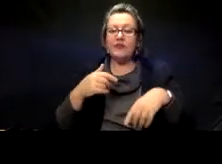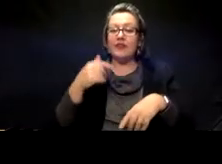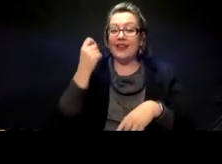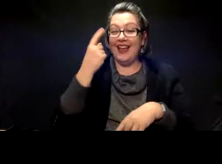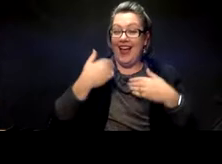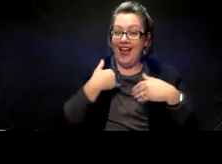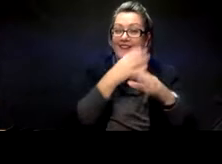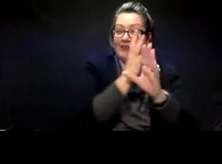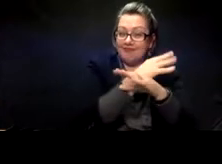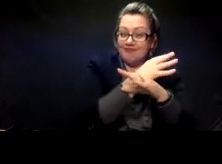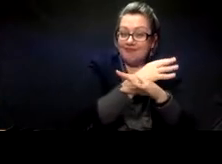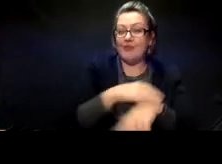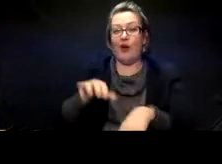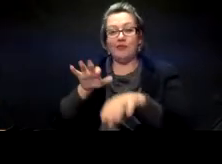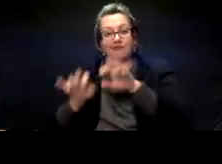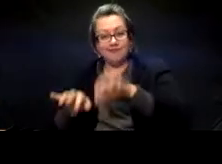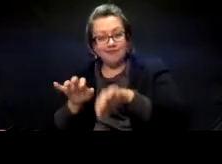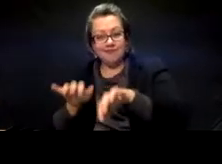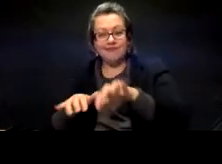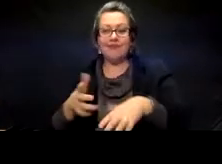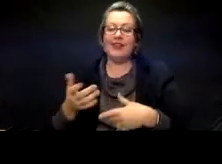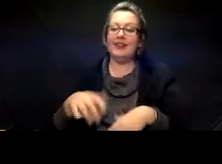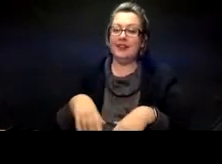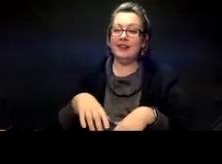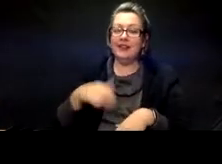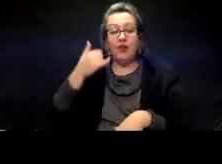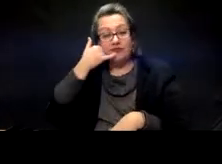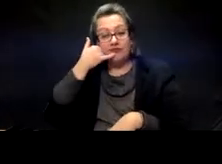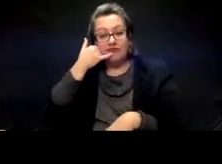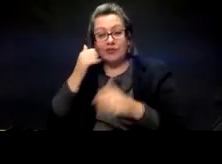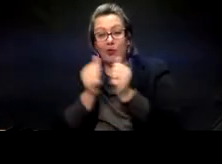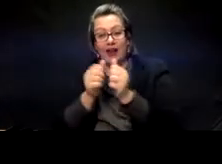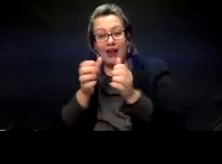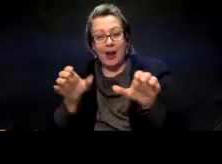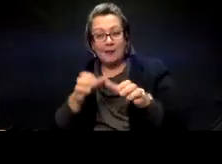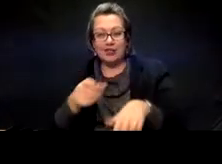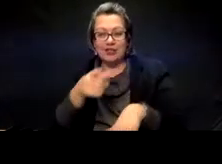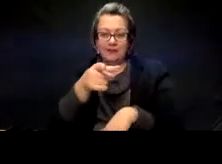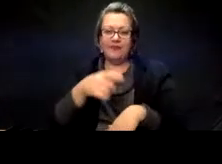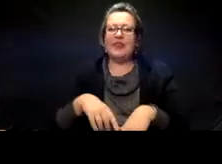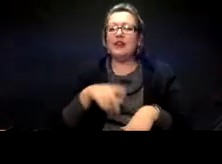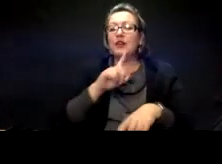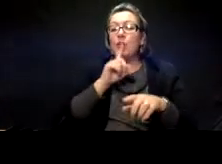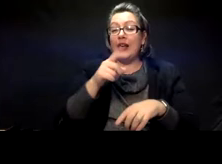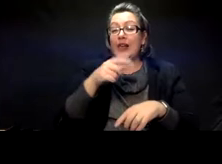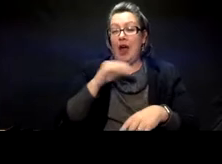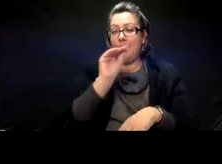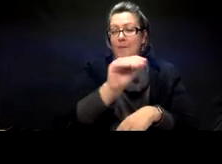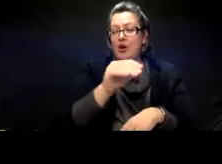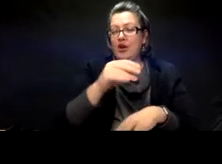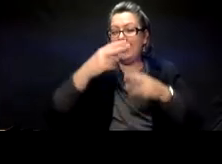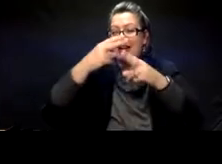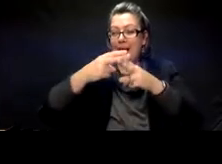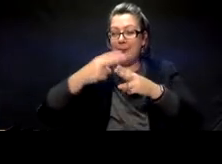We are going to talk about relay services. So there's different relay services. It could be video phones, it could